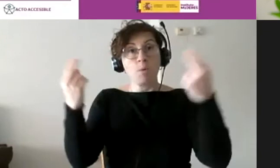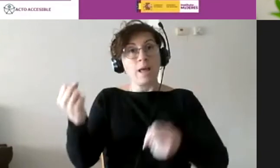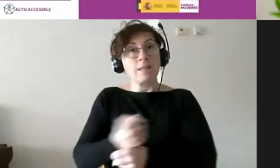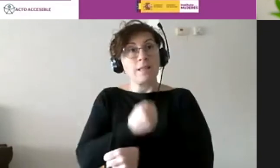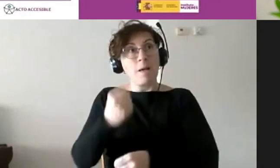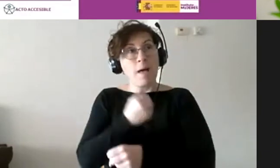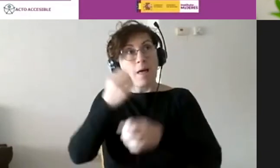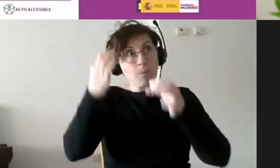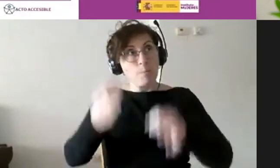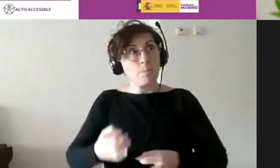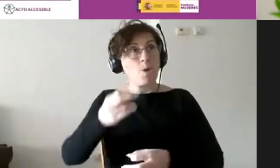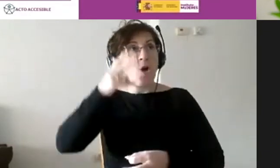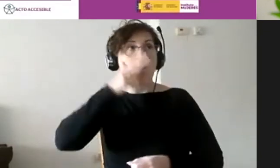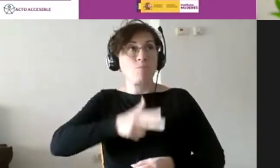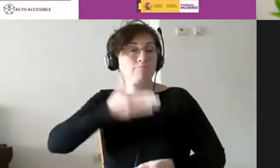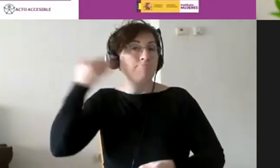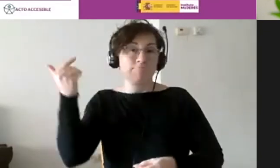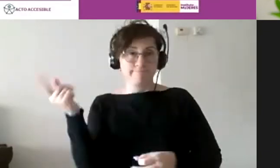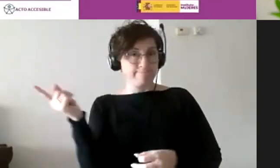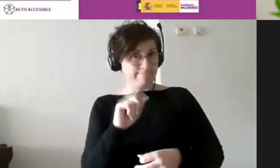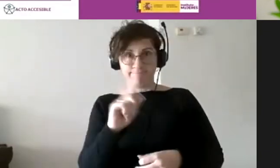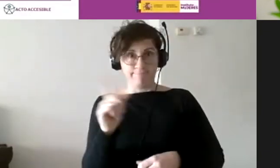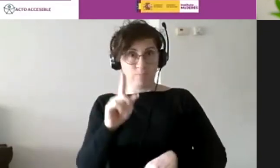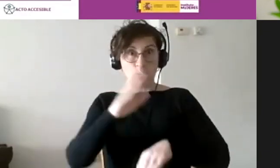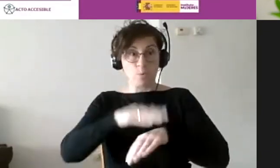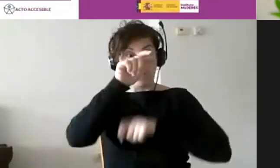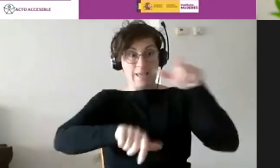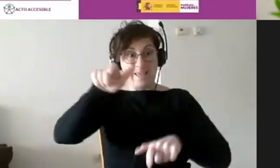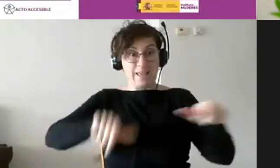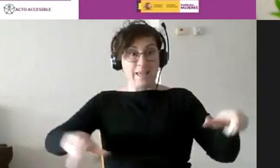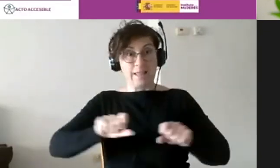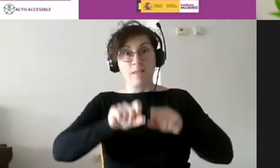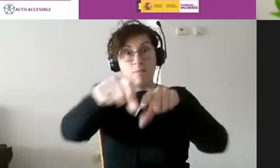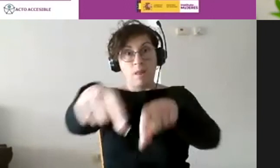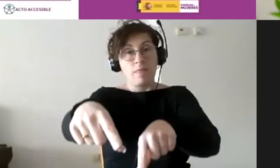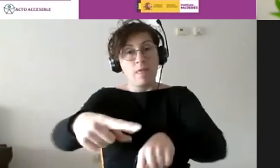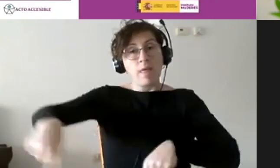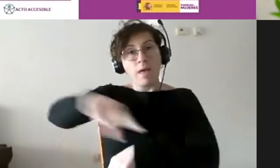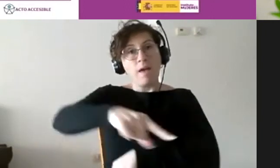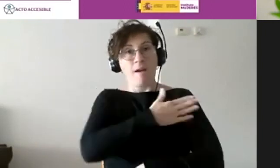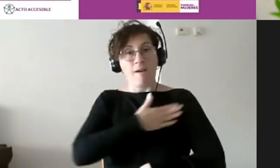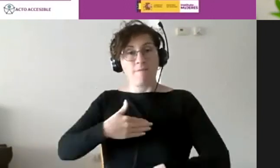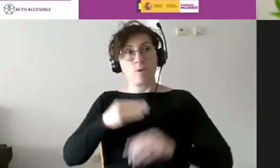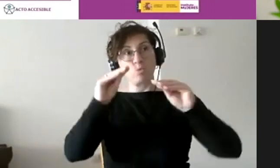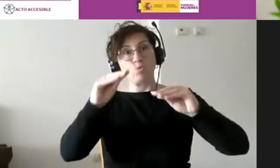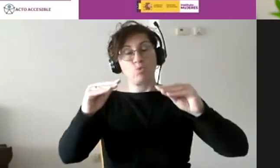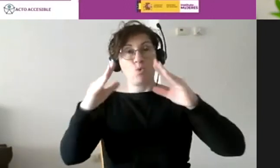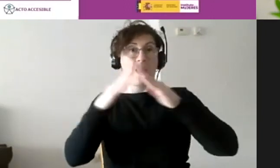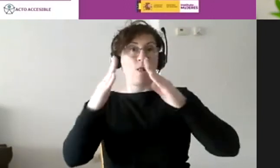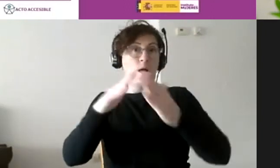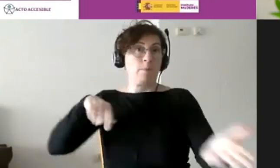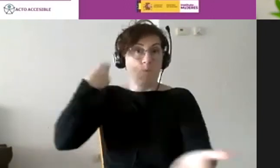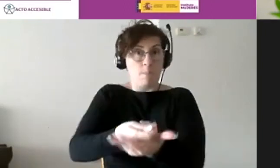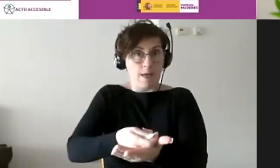expected to pay for their accommodation and eventually they were required to leave